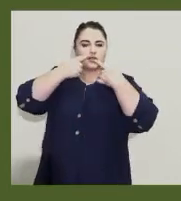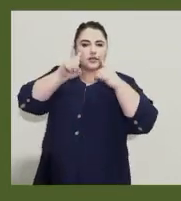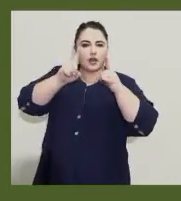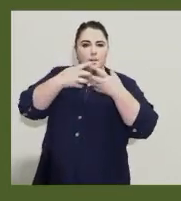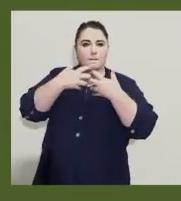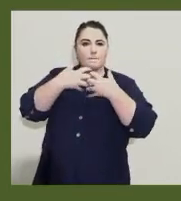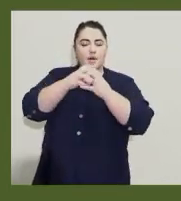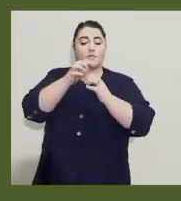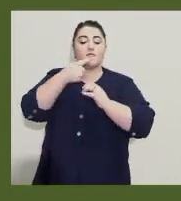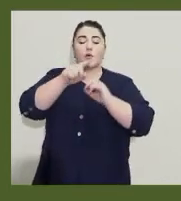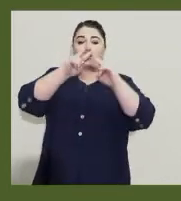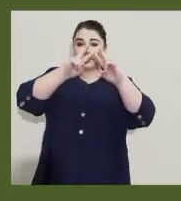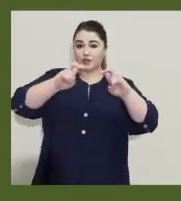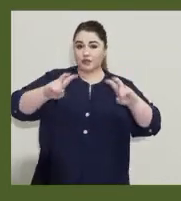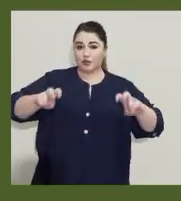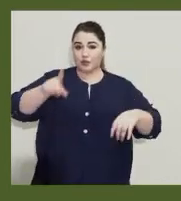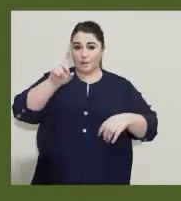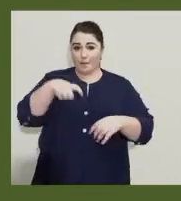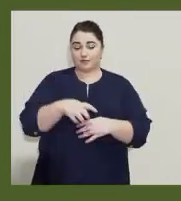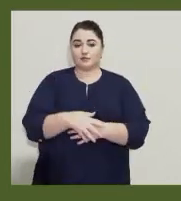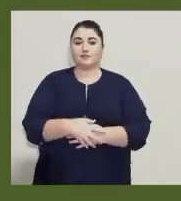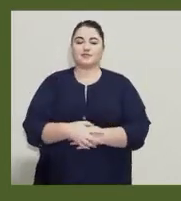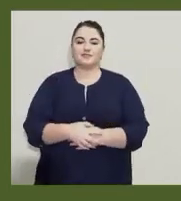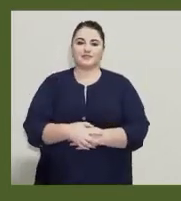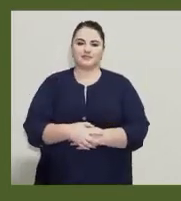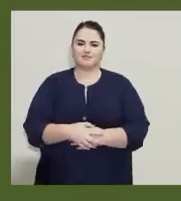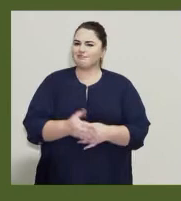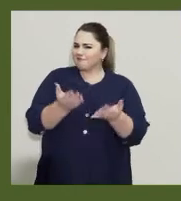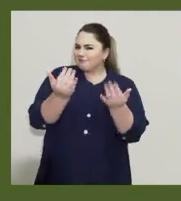a hypothesis for this investigation.